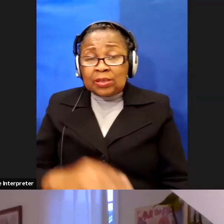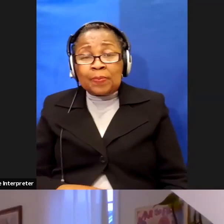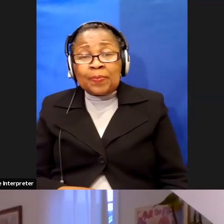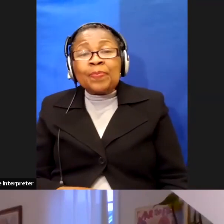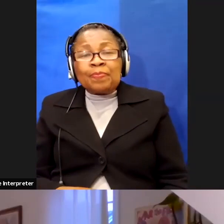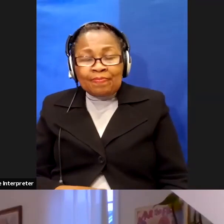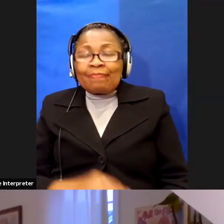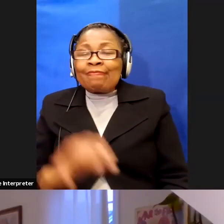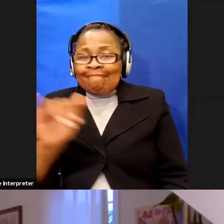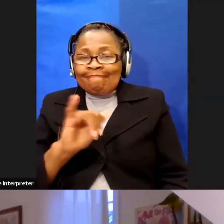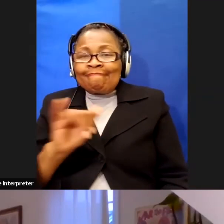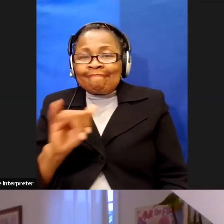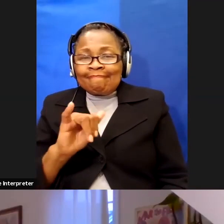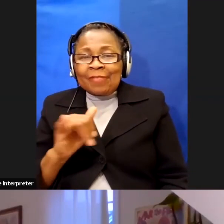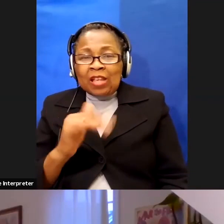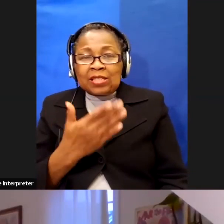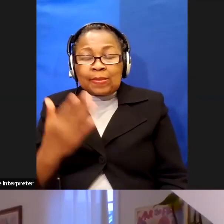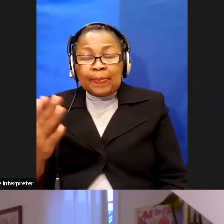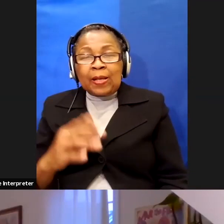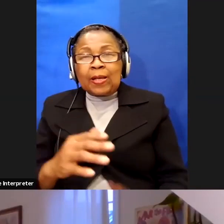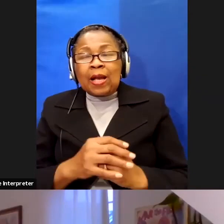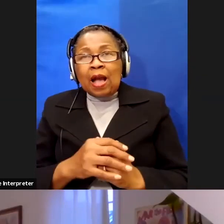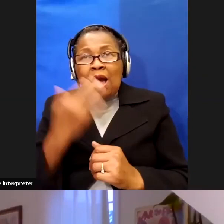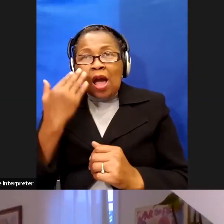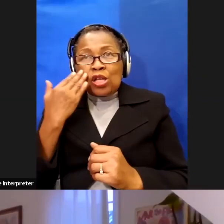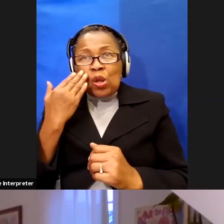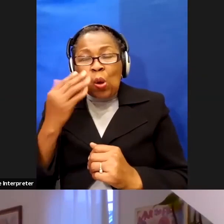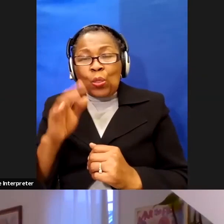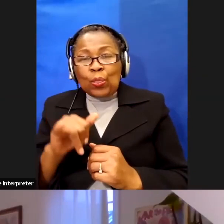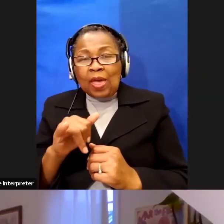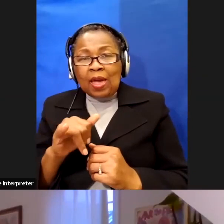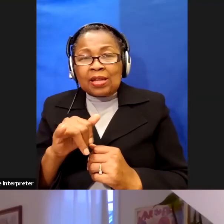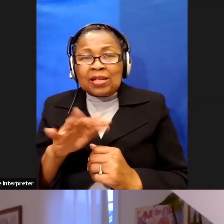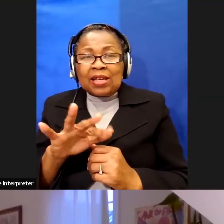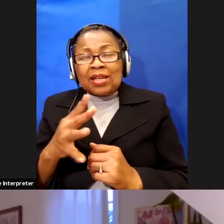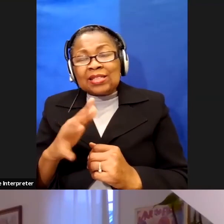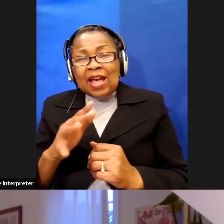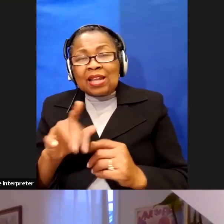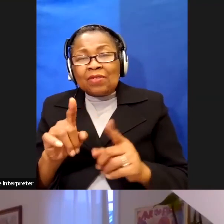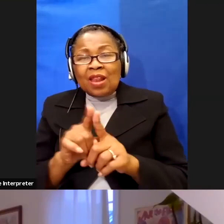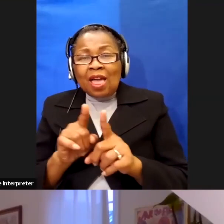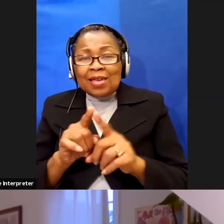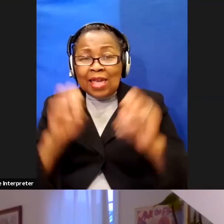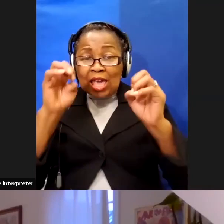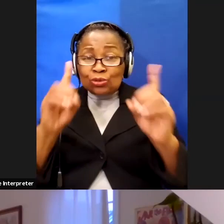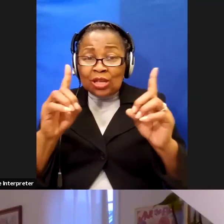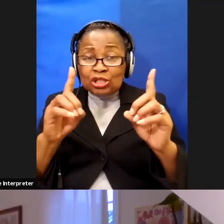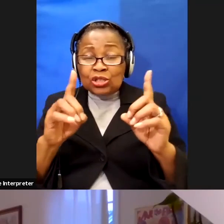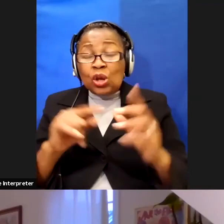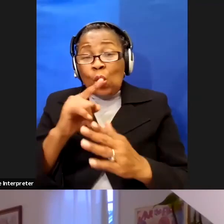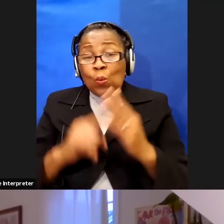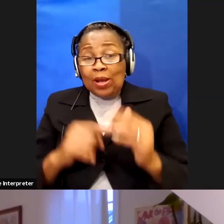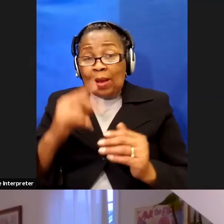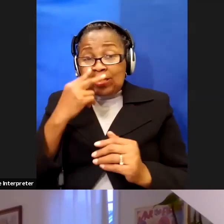same lines, I know that it's kind of like education. What I'm seeing is